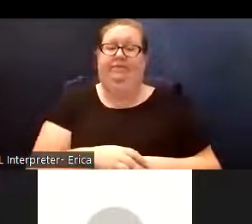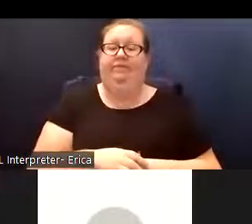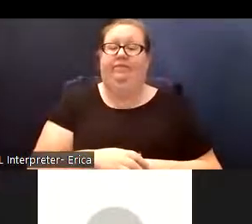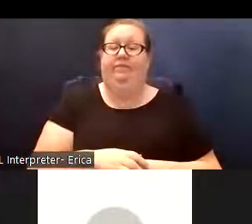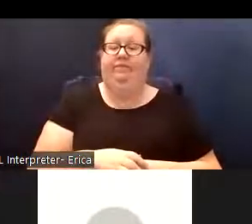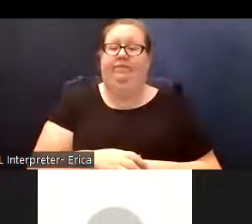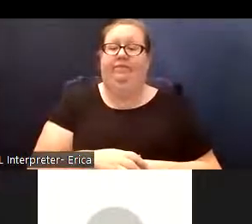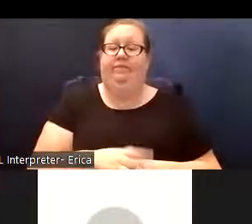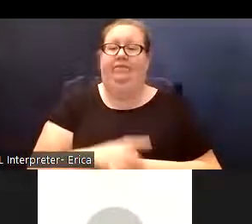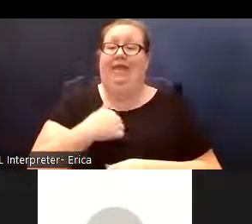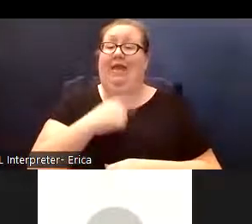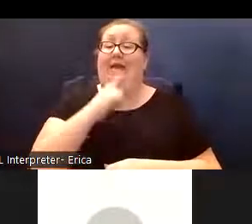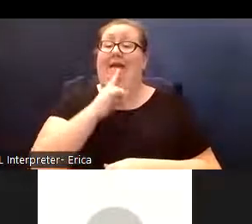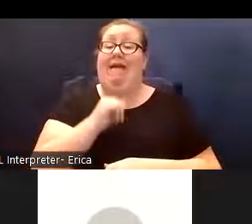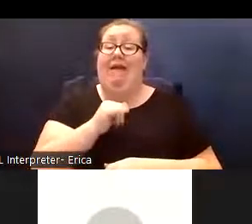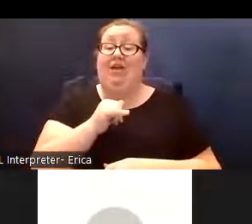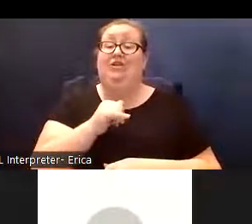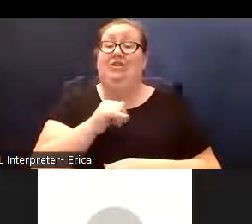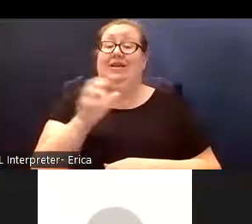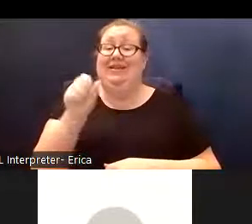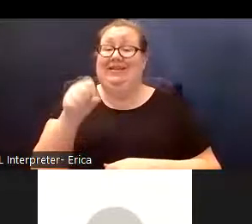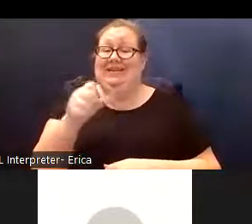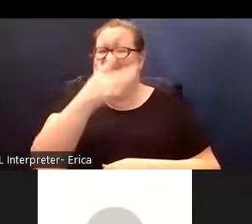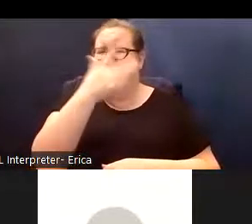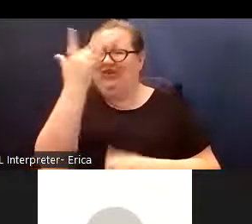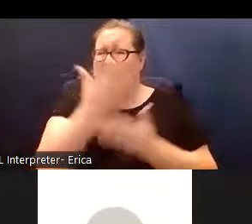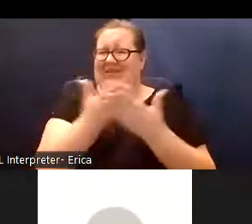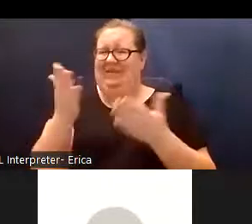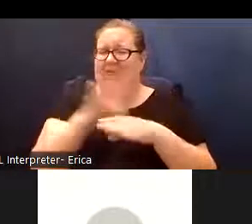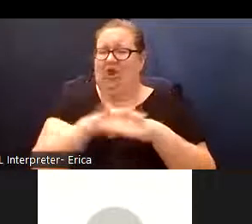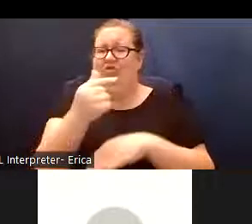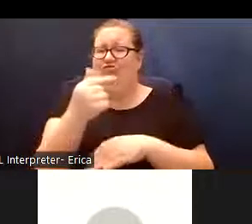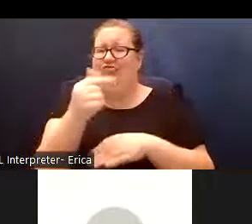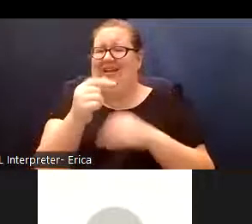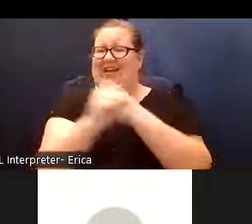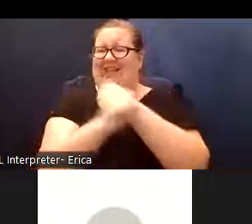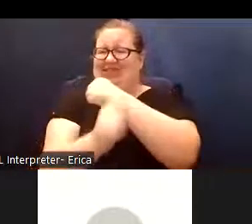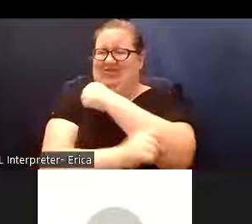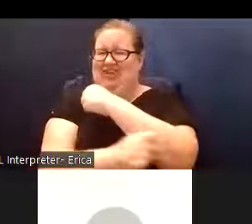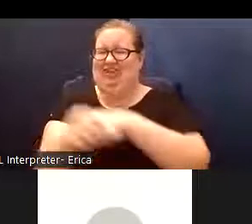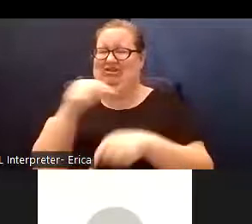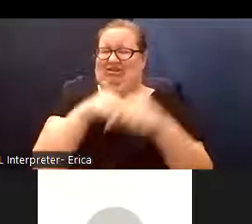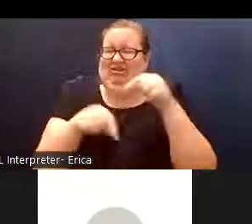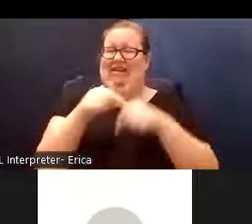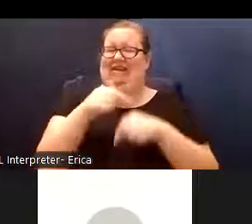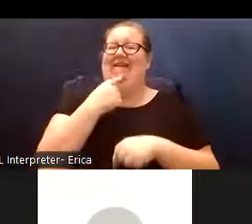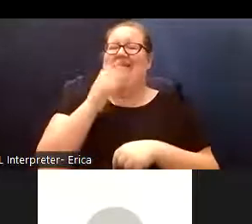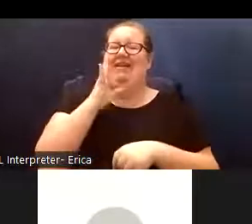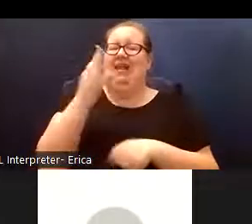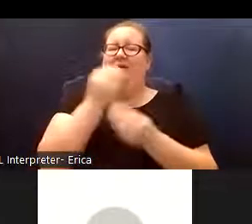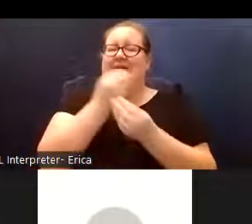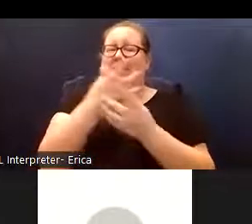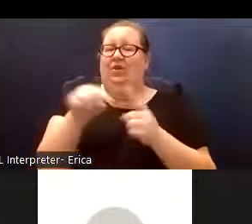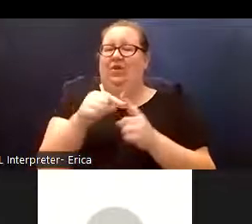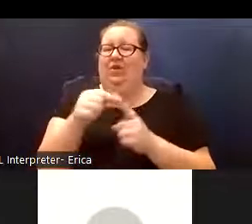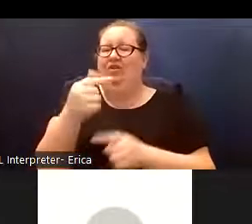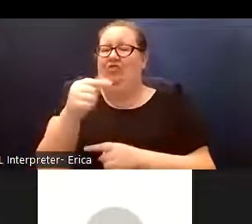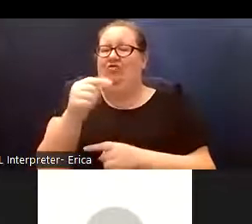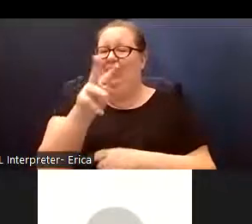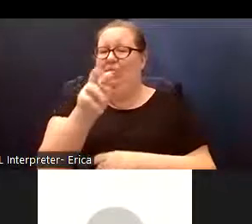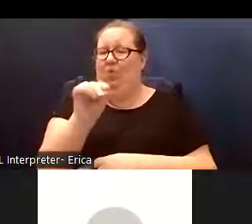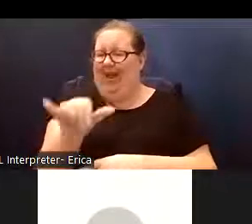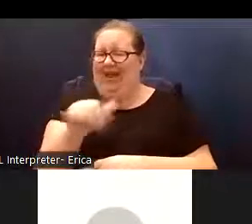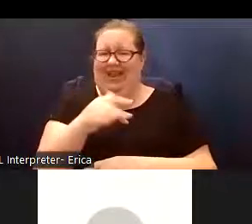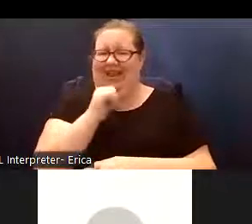I actually did forget something on green infrastructure. I said I would tell you about the Greenway, and I'm not sure I did.